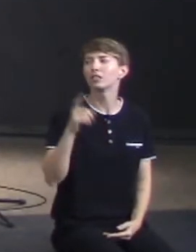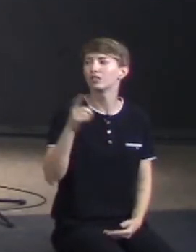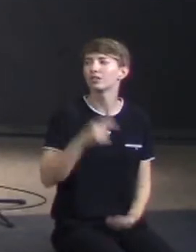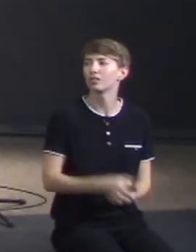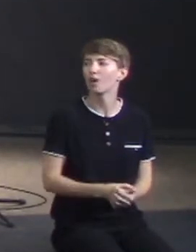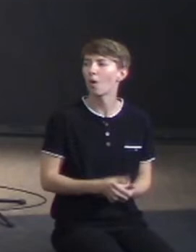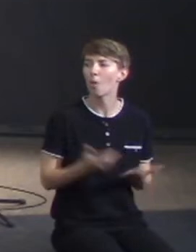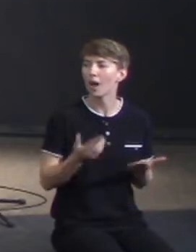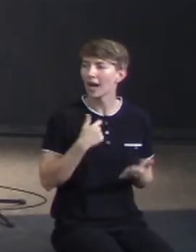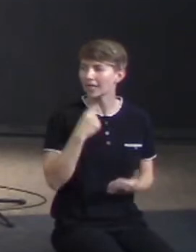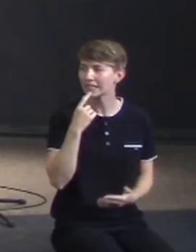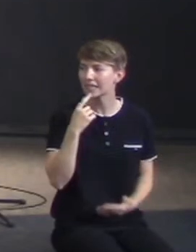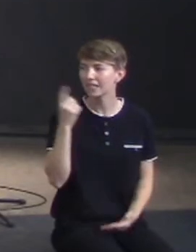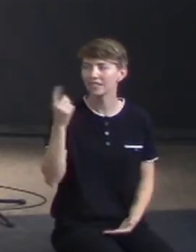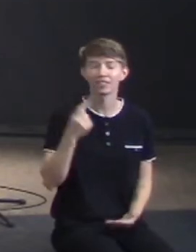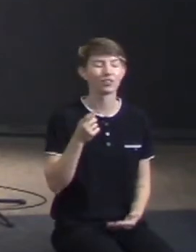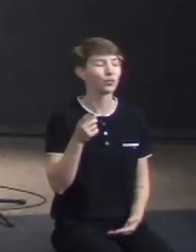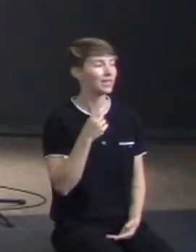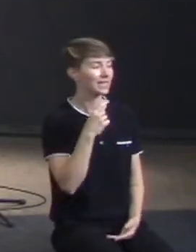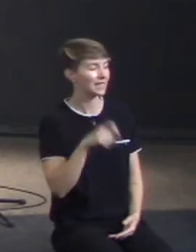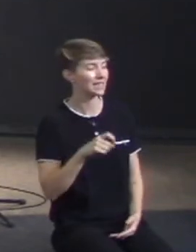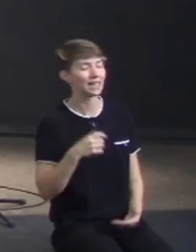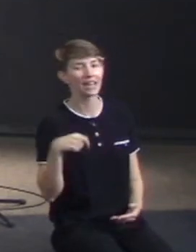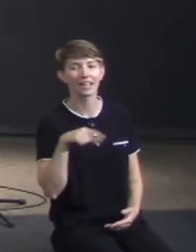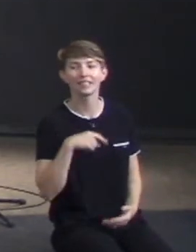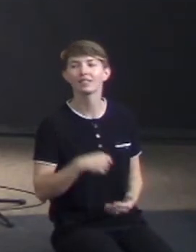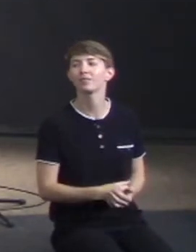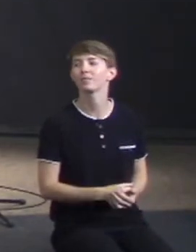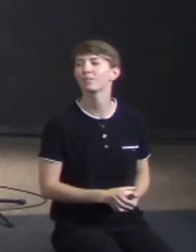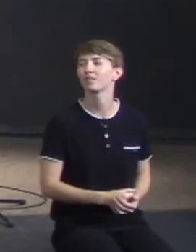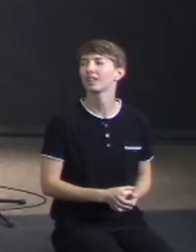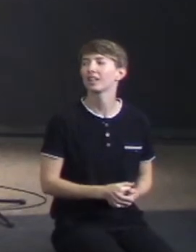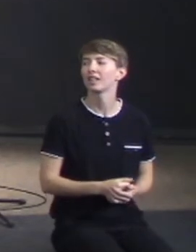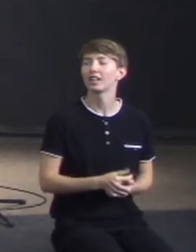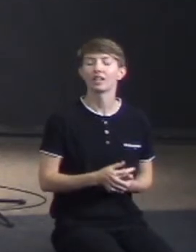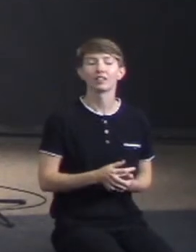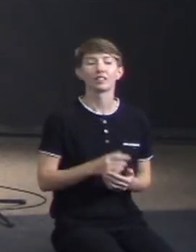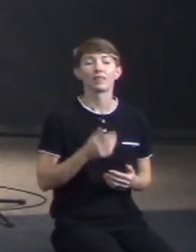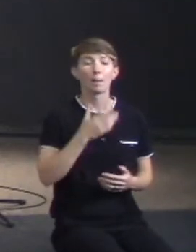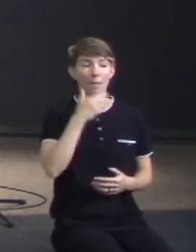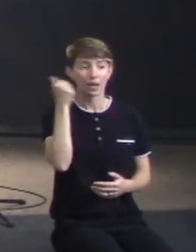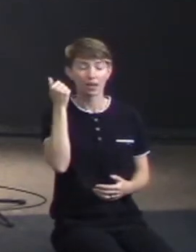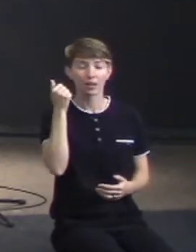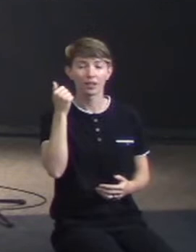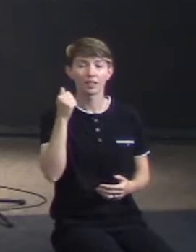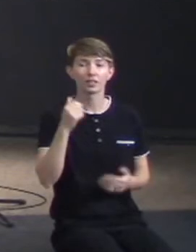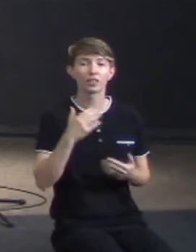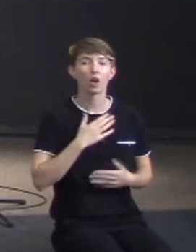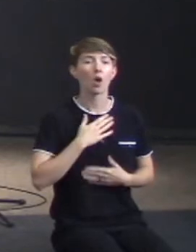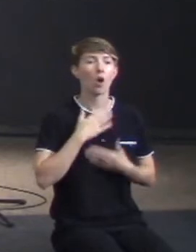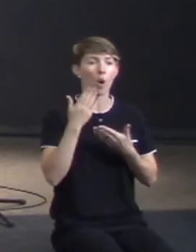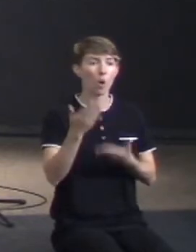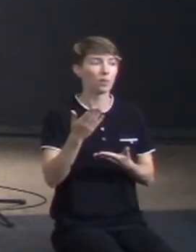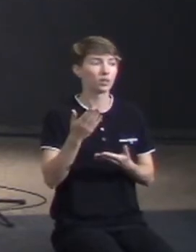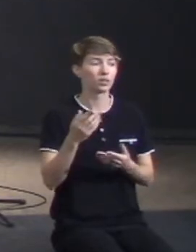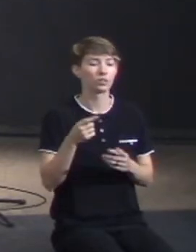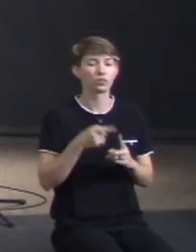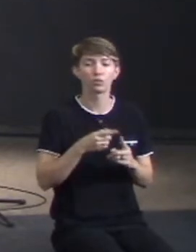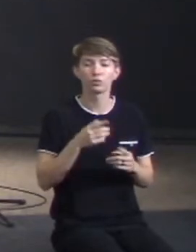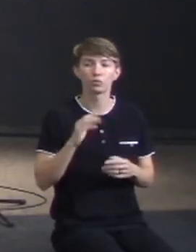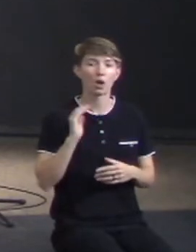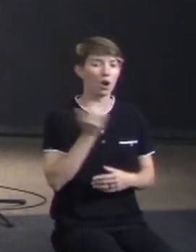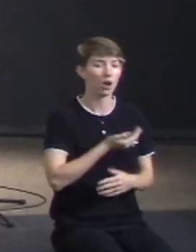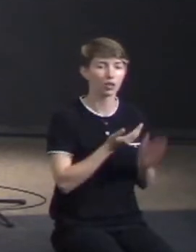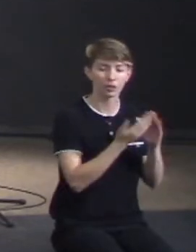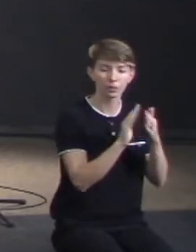Yes. So come. And here's what's even better. This is open to our community. This is an outreach program.